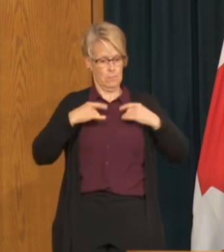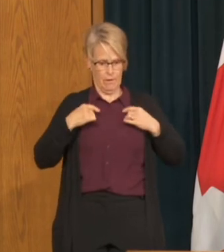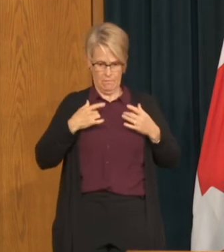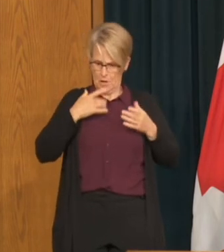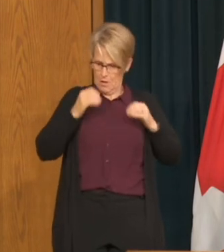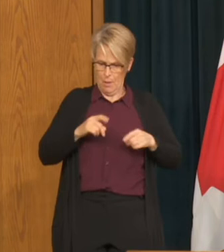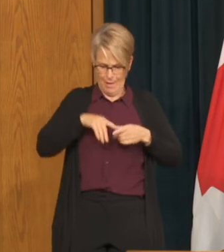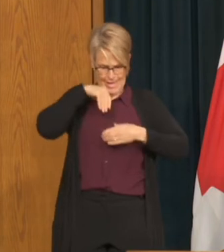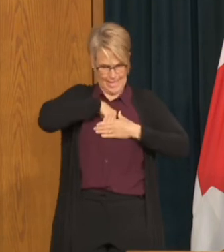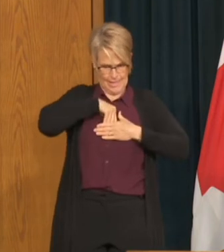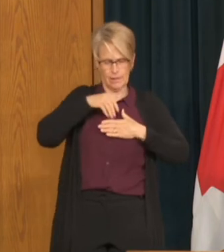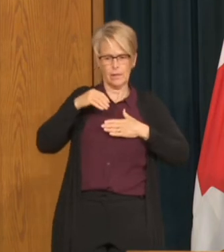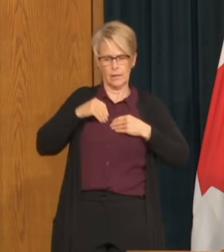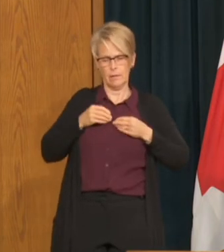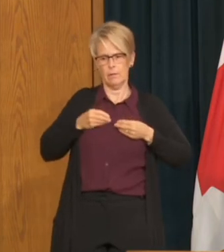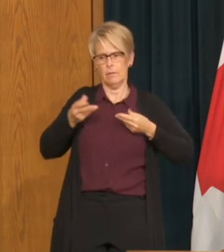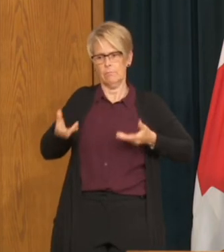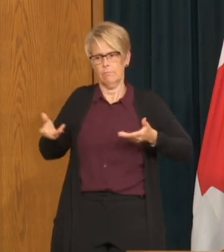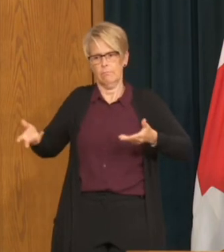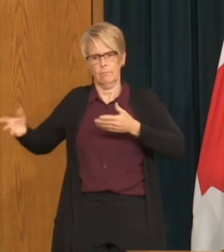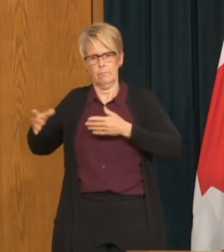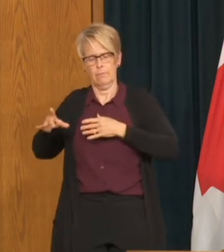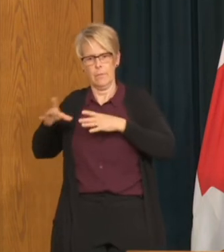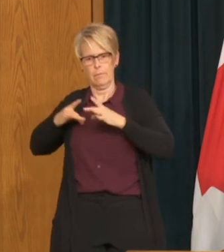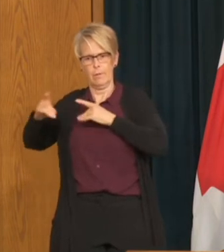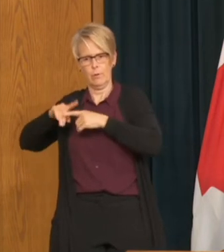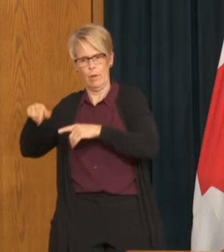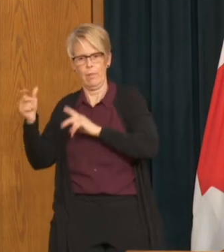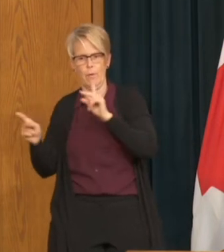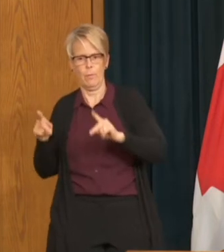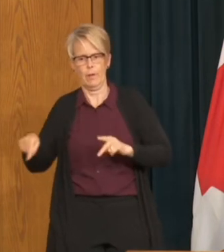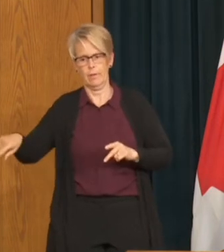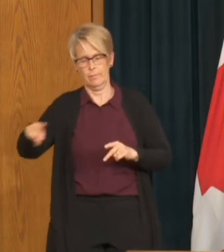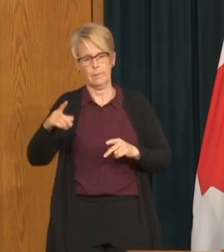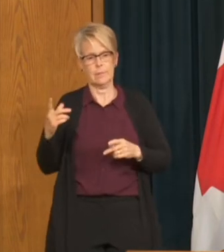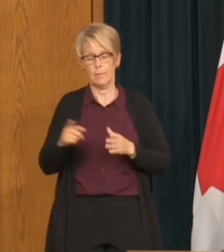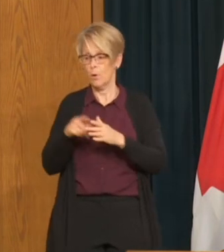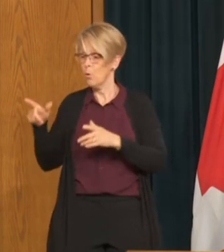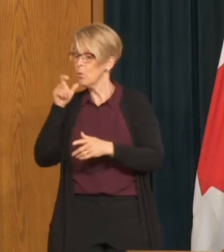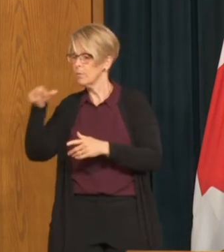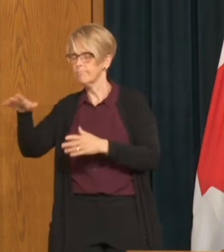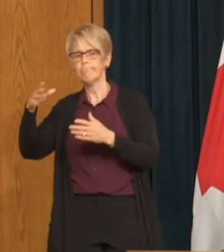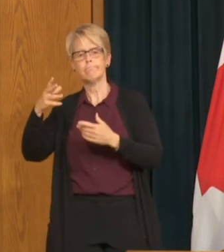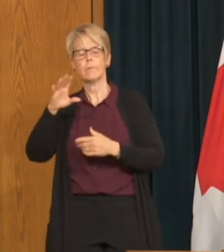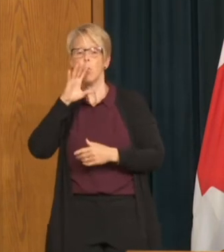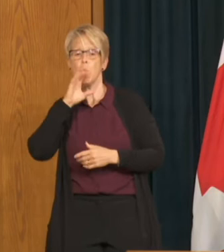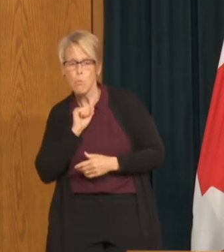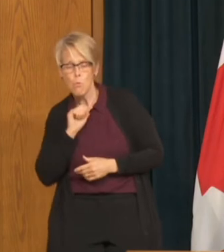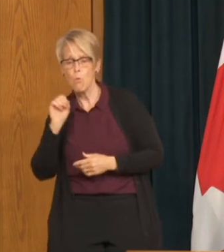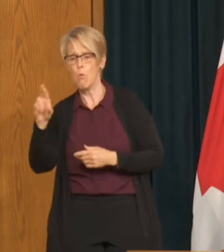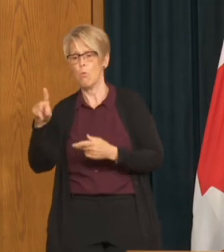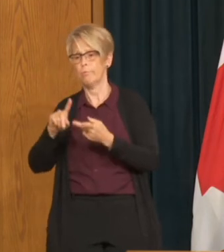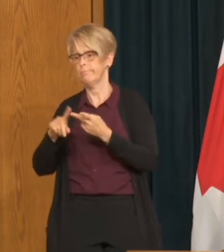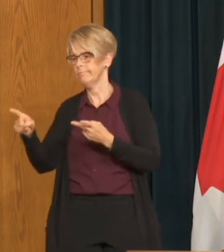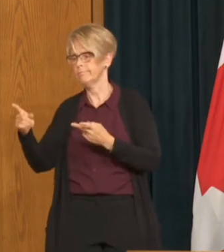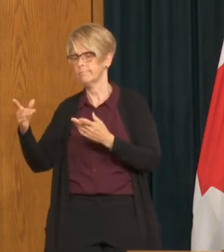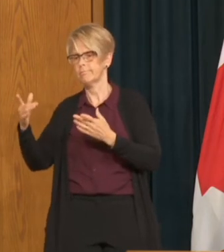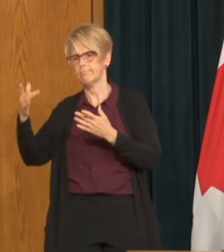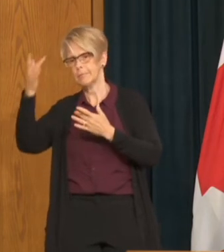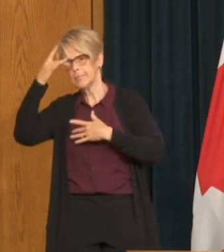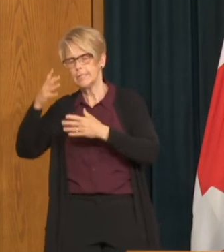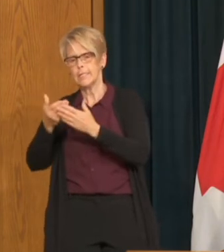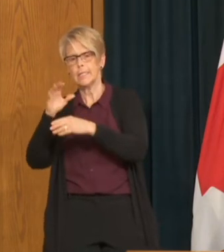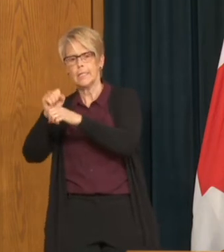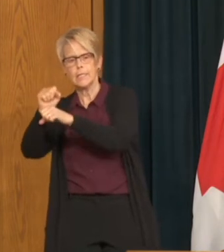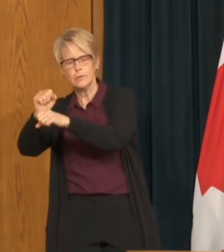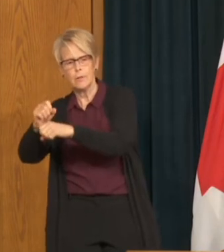your close, household members who may be more vulnerable than you are because of age or other factors. So based on that, if